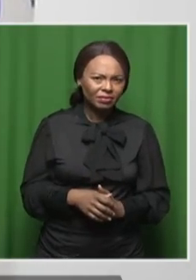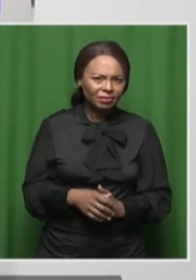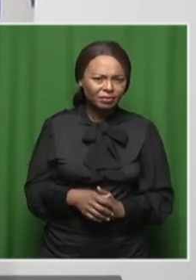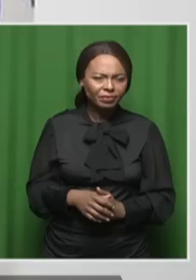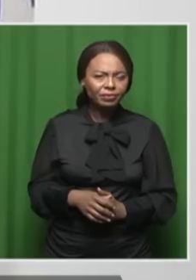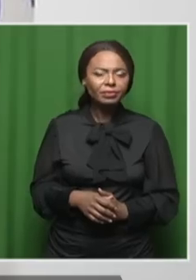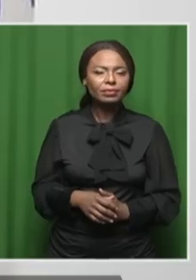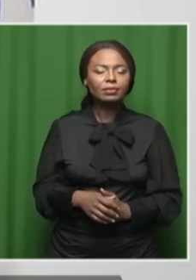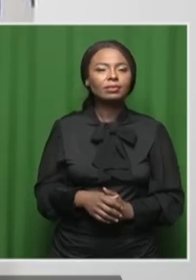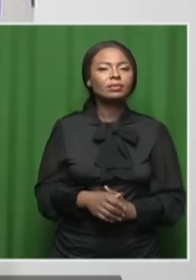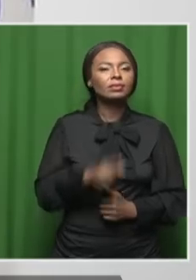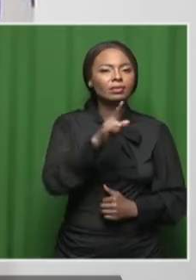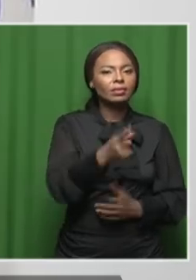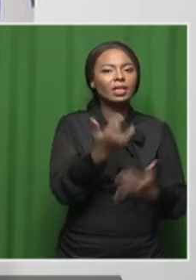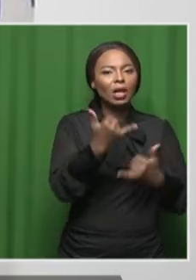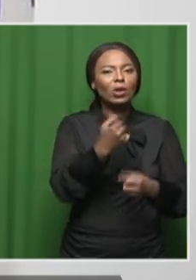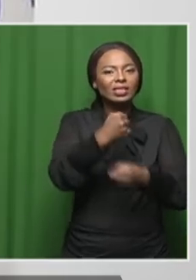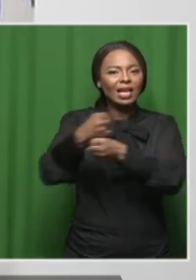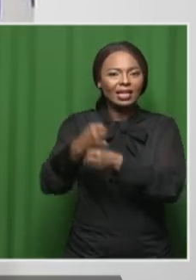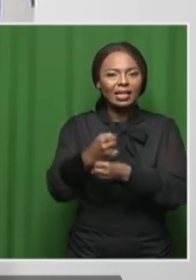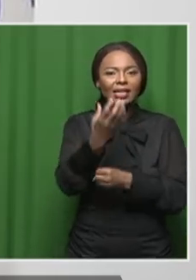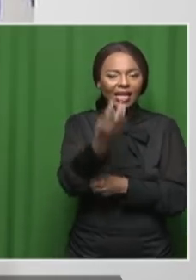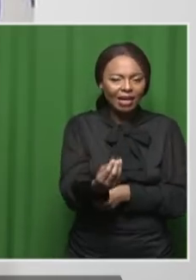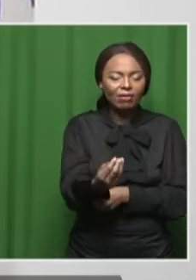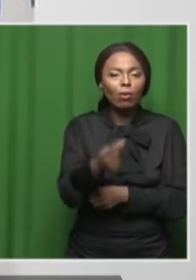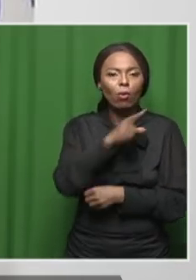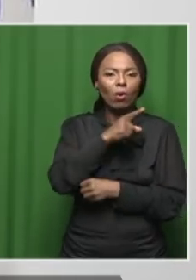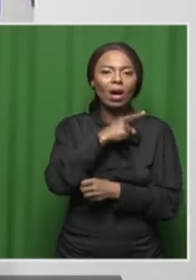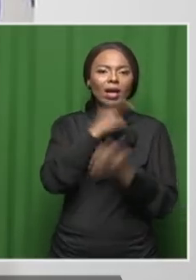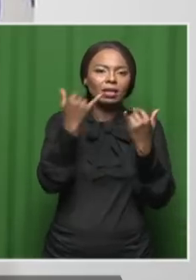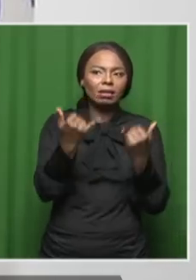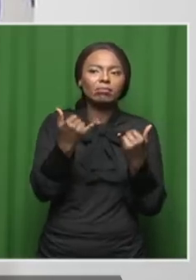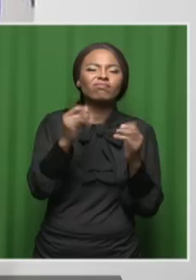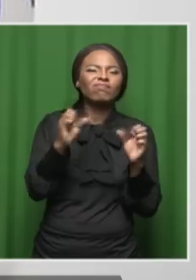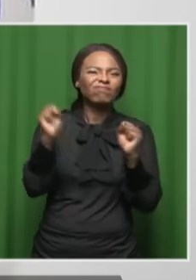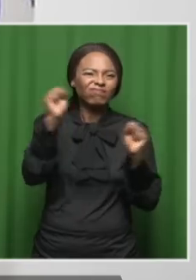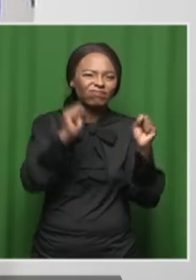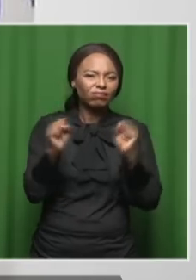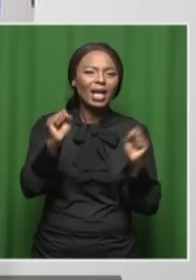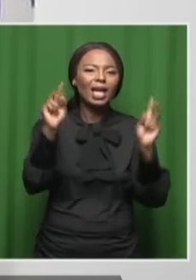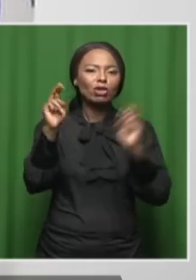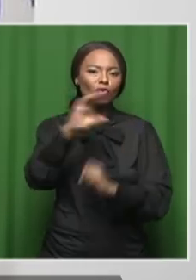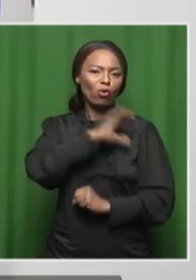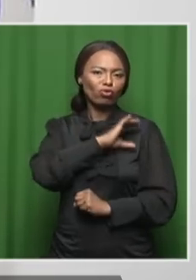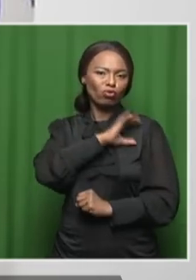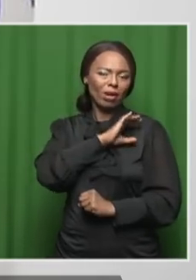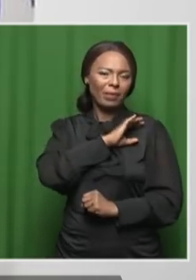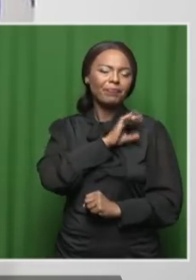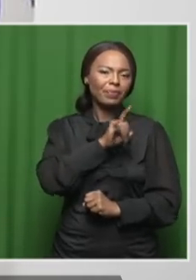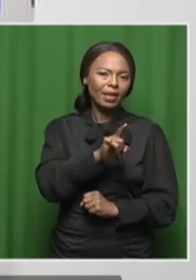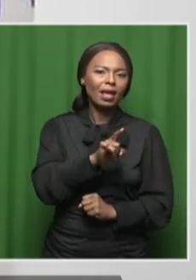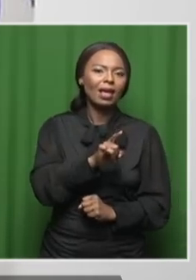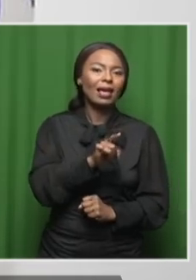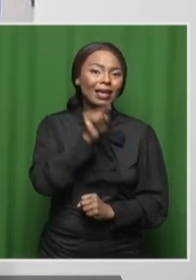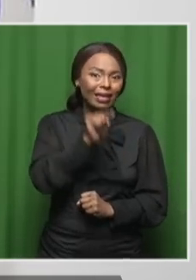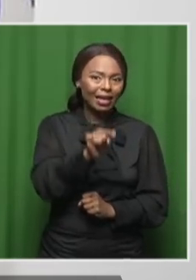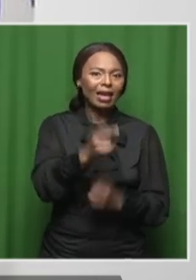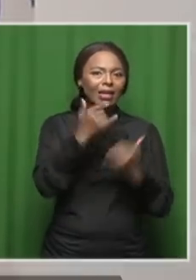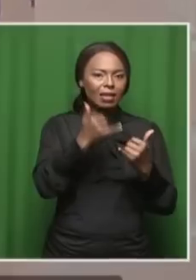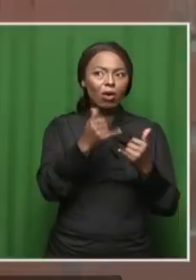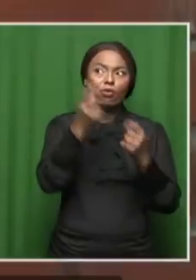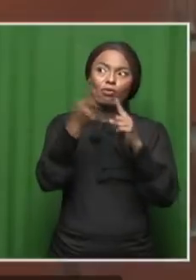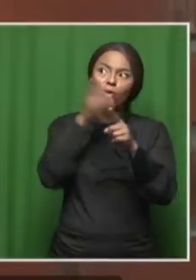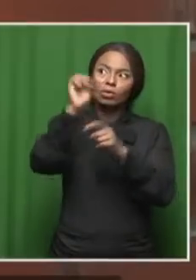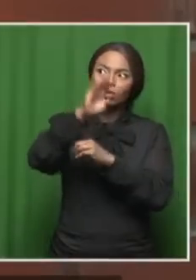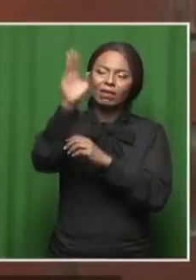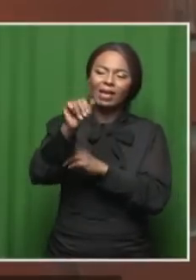In terms of the standards now, especially because now we're talking about consumables. This is the labs actually, it's not from the South